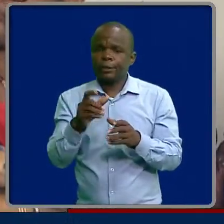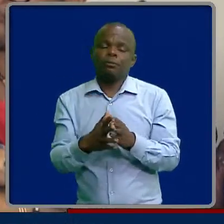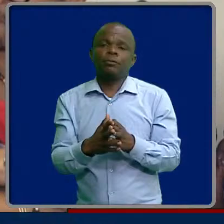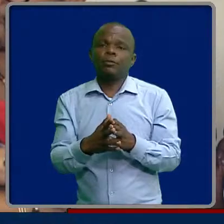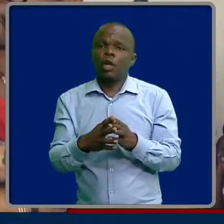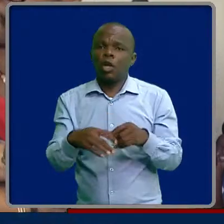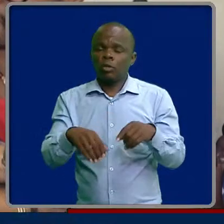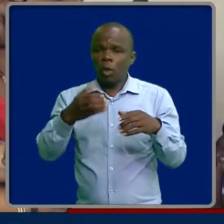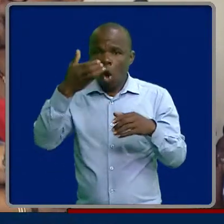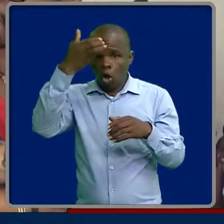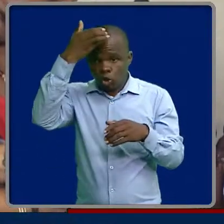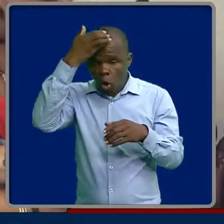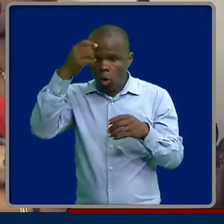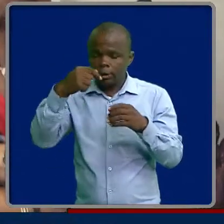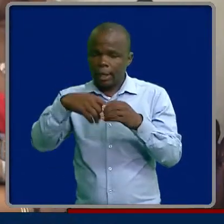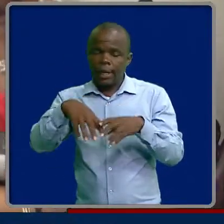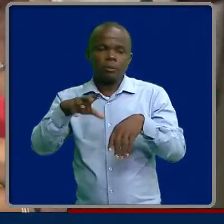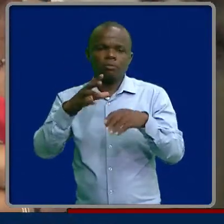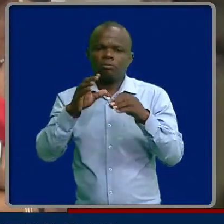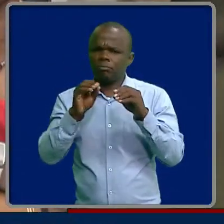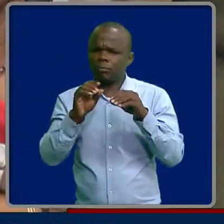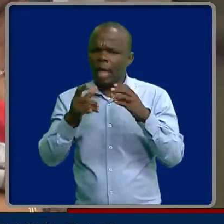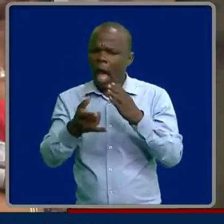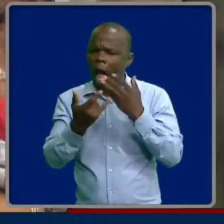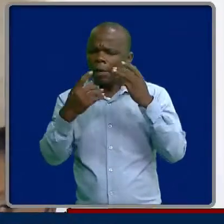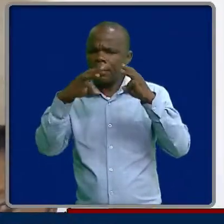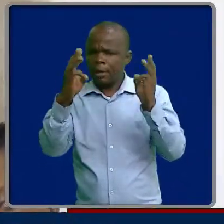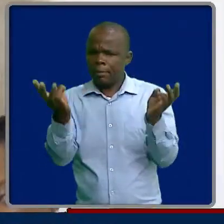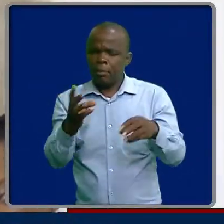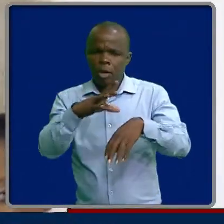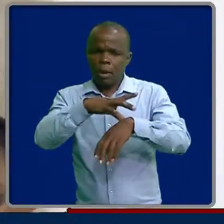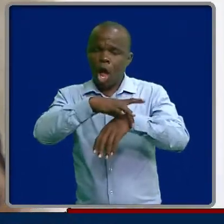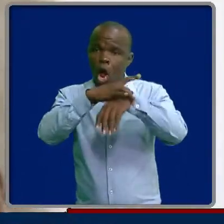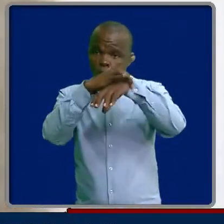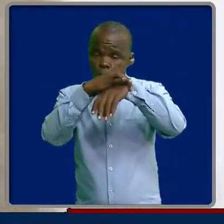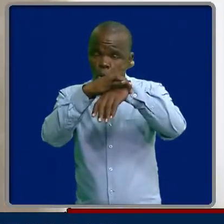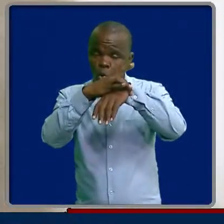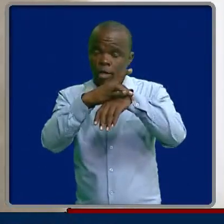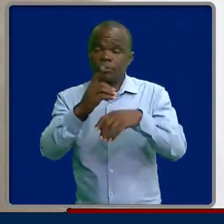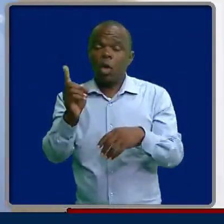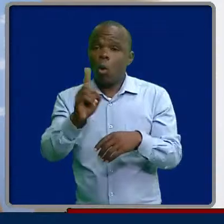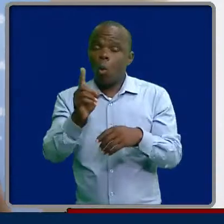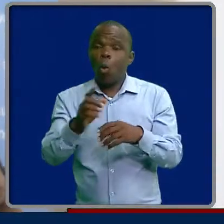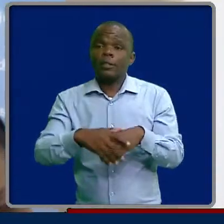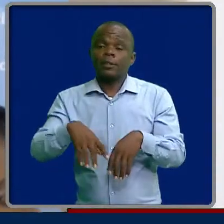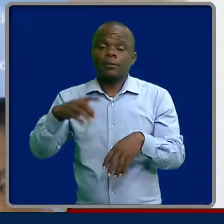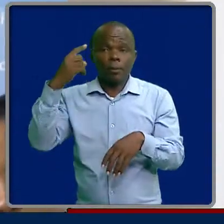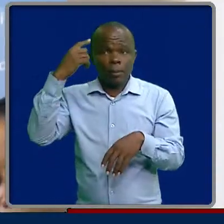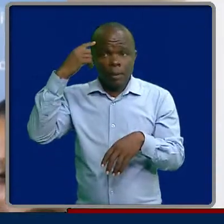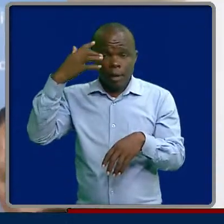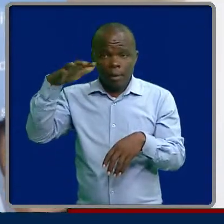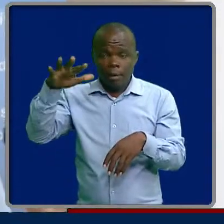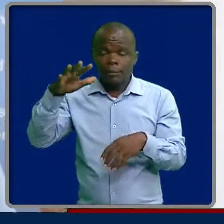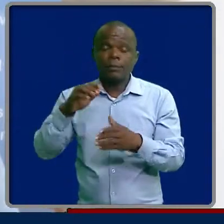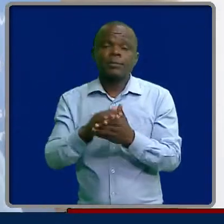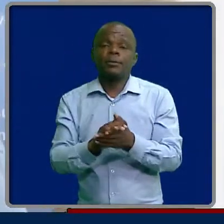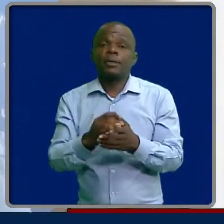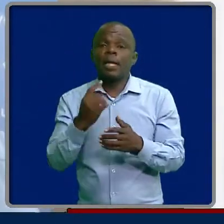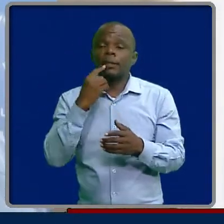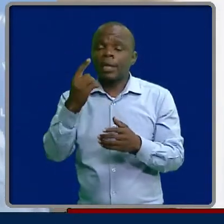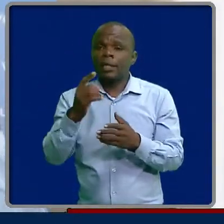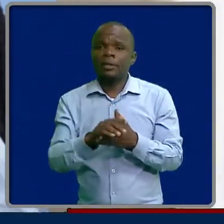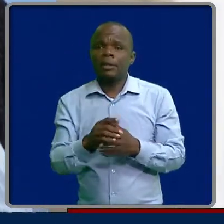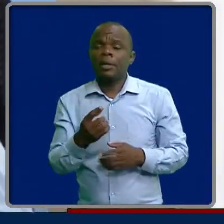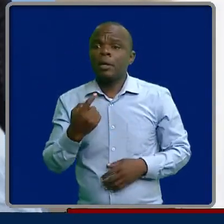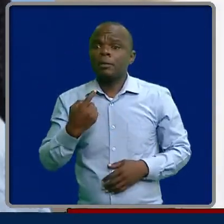the challenges faced by individuals with autism and their families. Nangigibela nje ngisuke Big Bend.